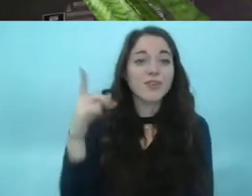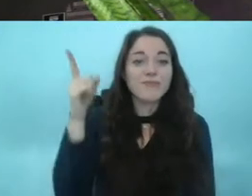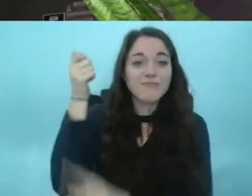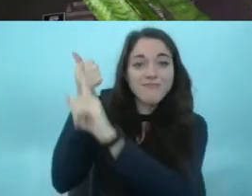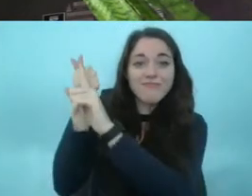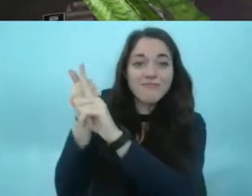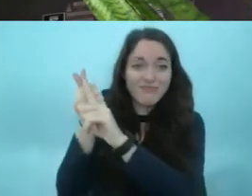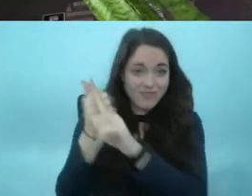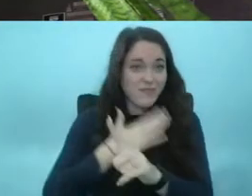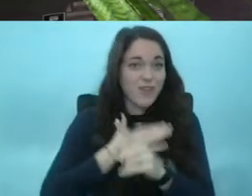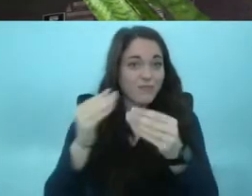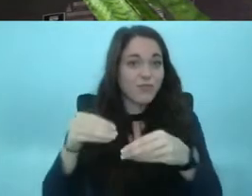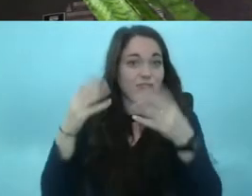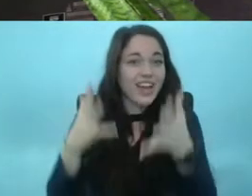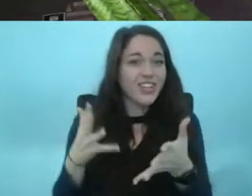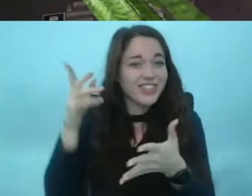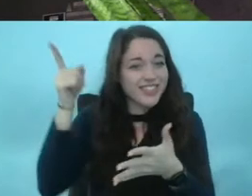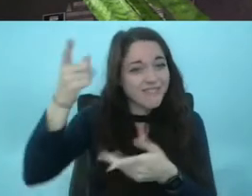me.